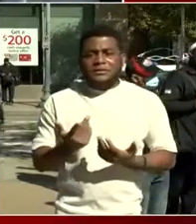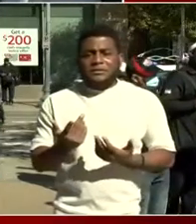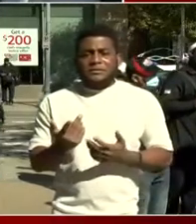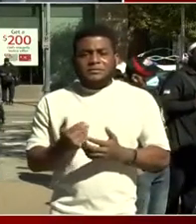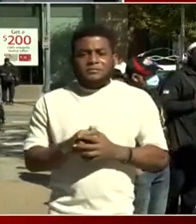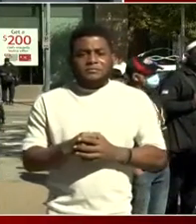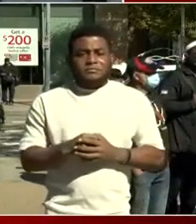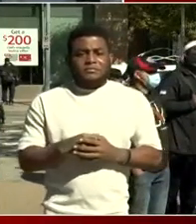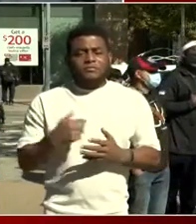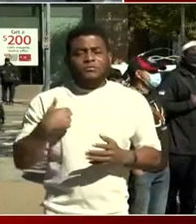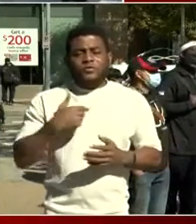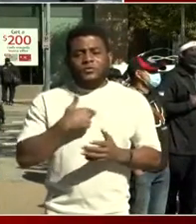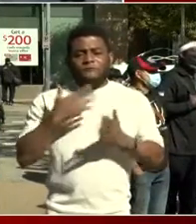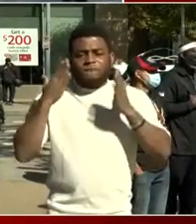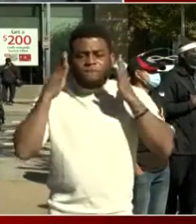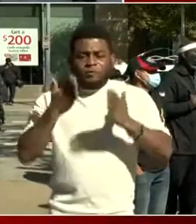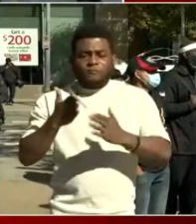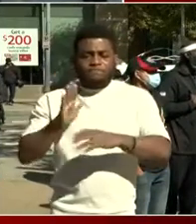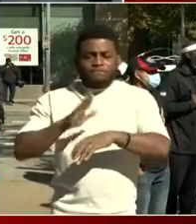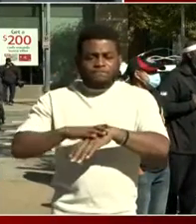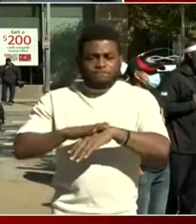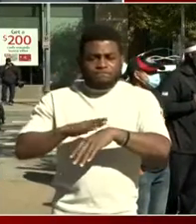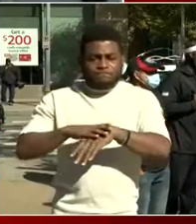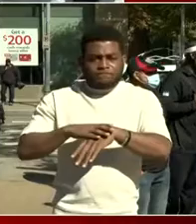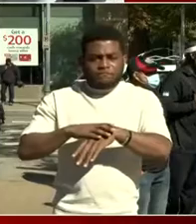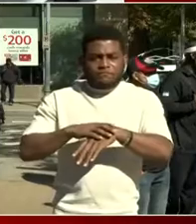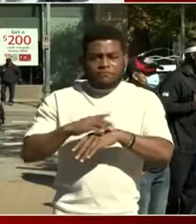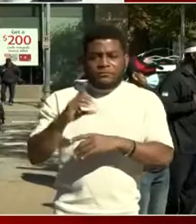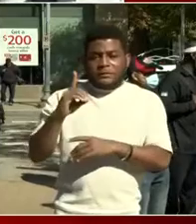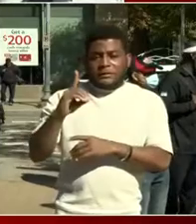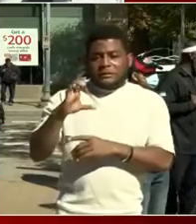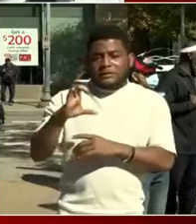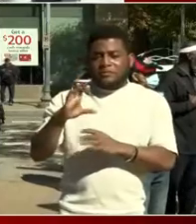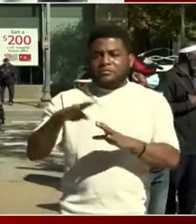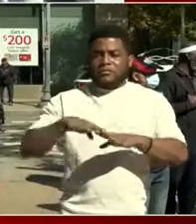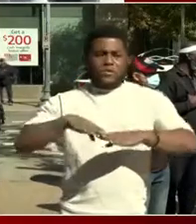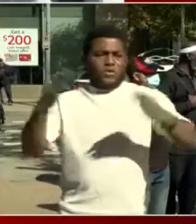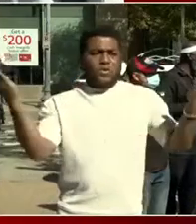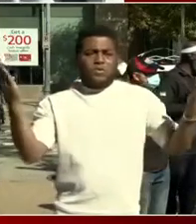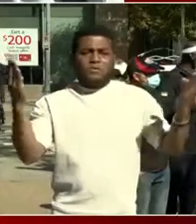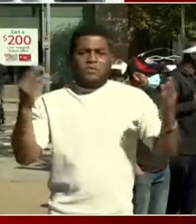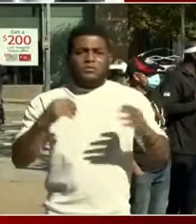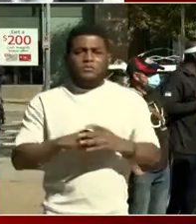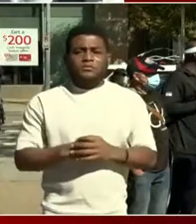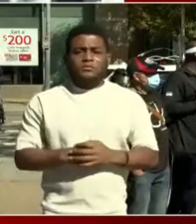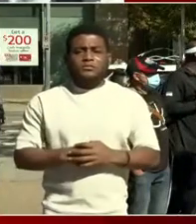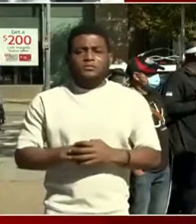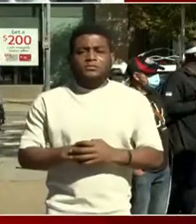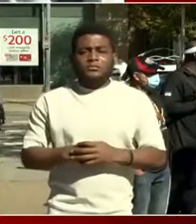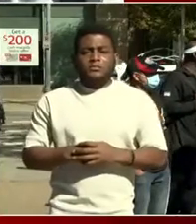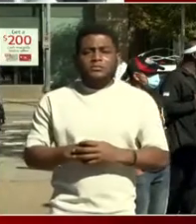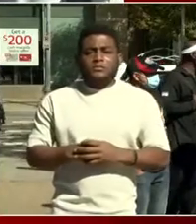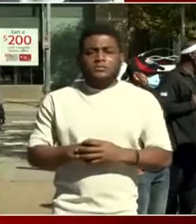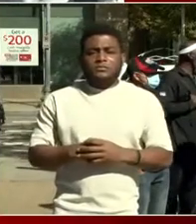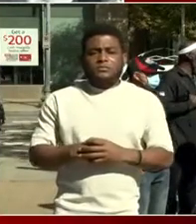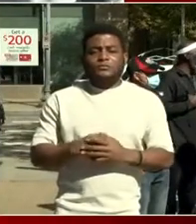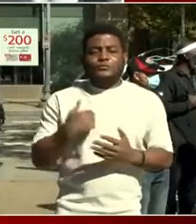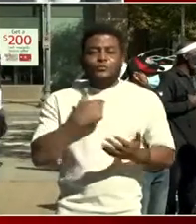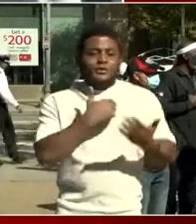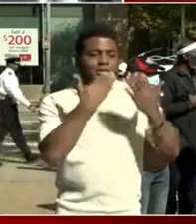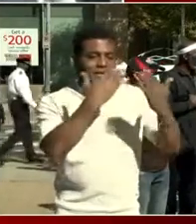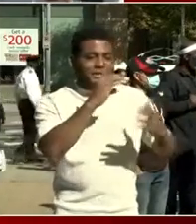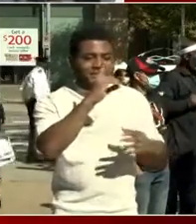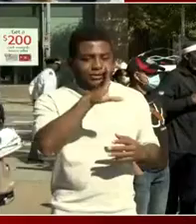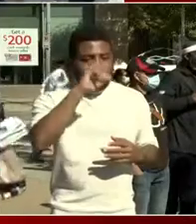all aspects of our city being open. First and foremost, our city government, and I'm grateful to DC government employees. Give them a